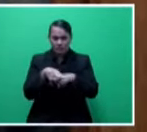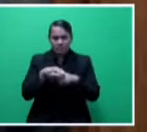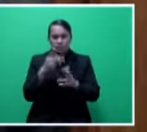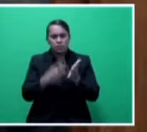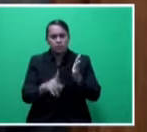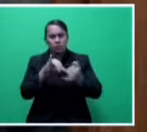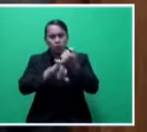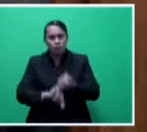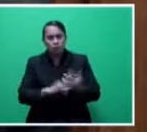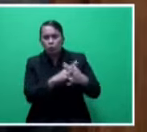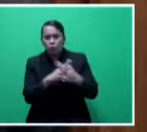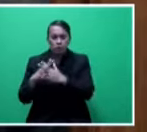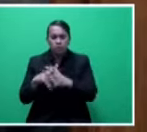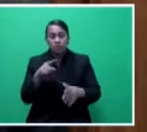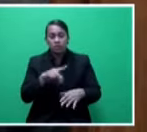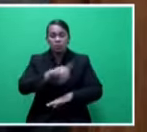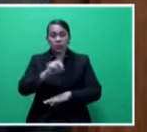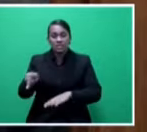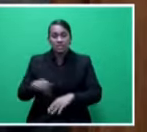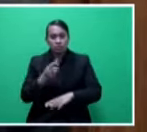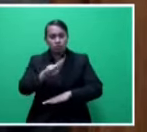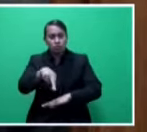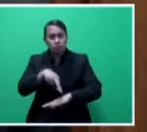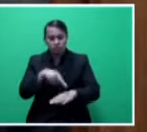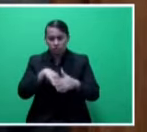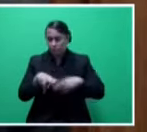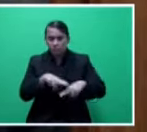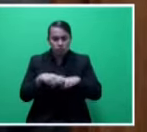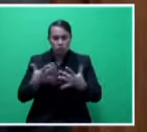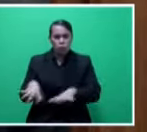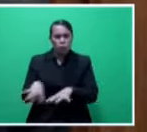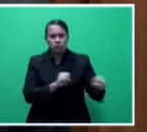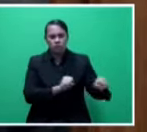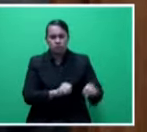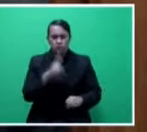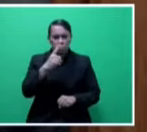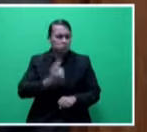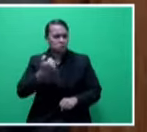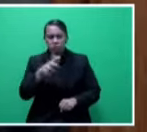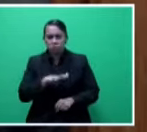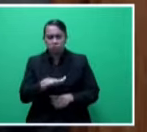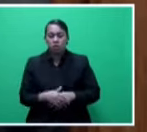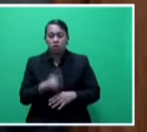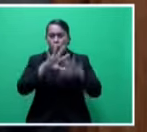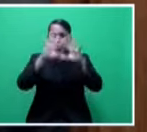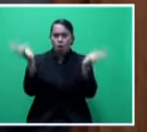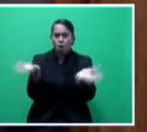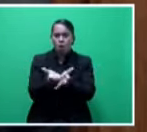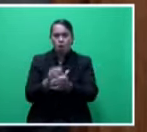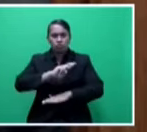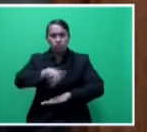Pacific region and is a host of one of the 6 global regional